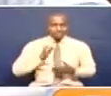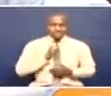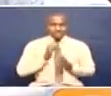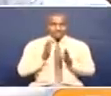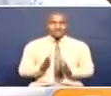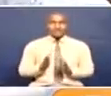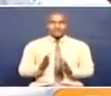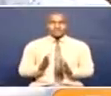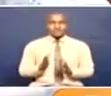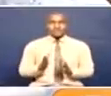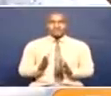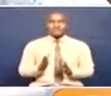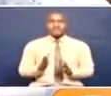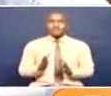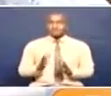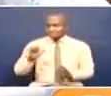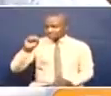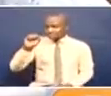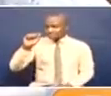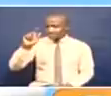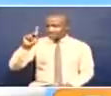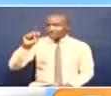both senators, that's right, officially, even Sakaja.